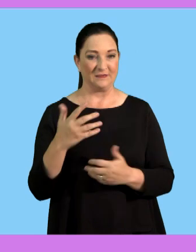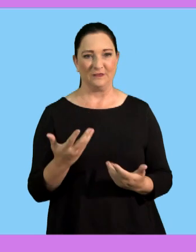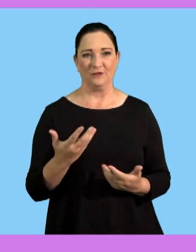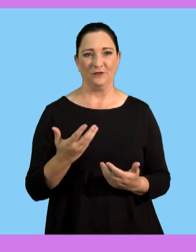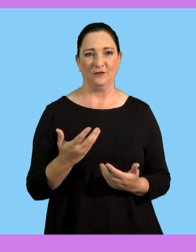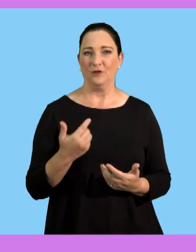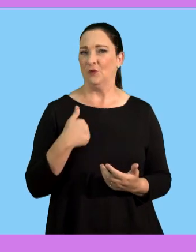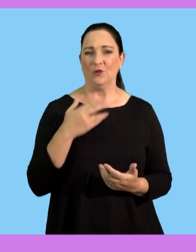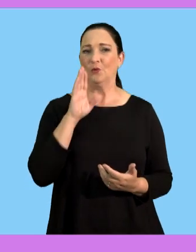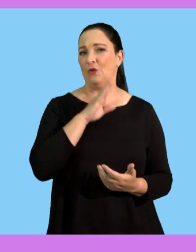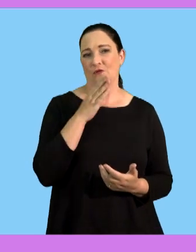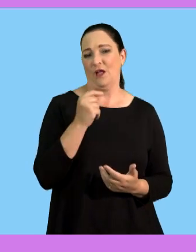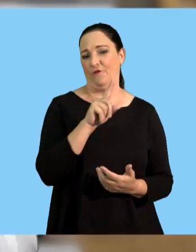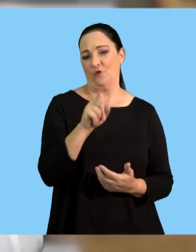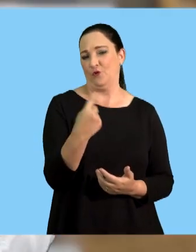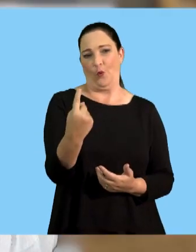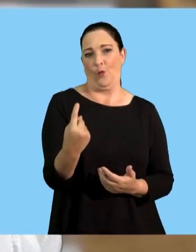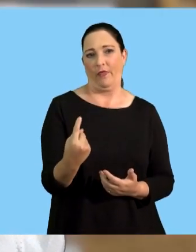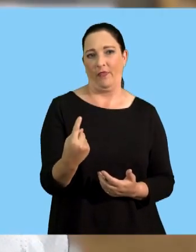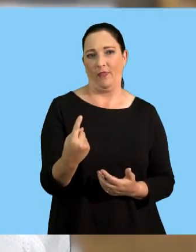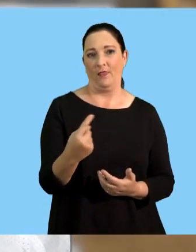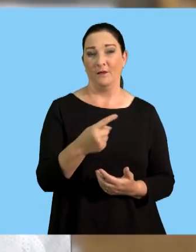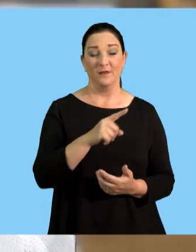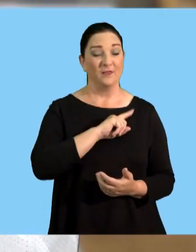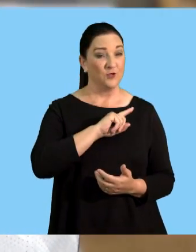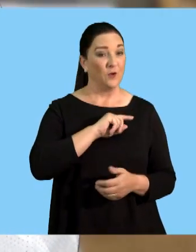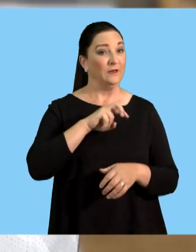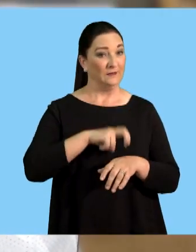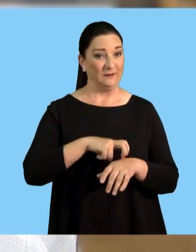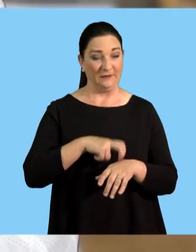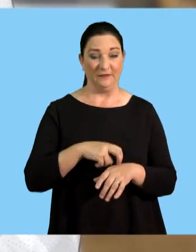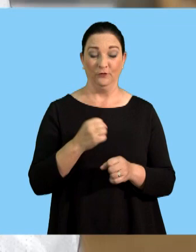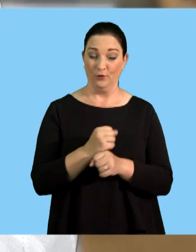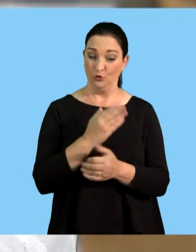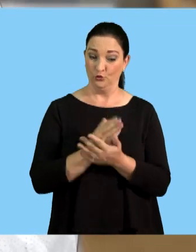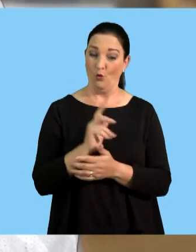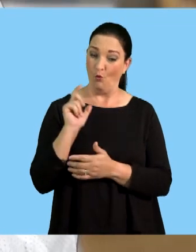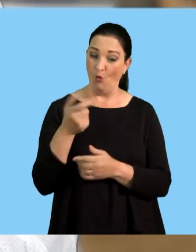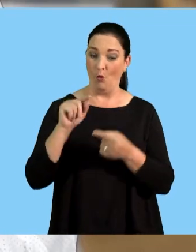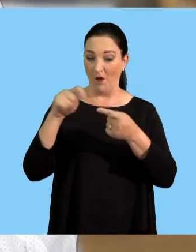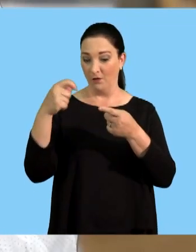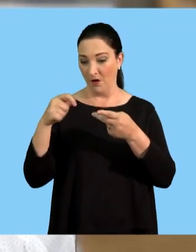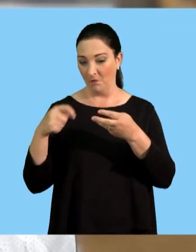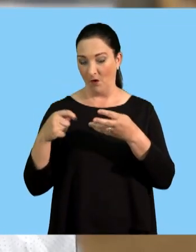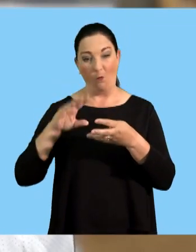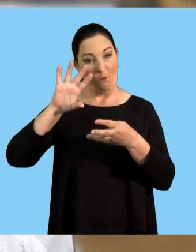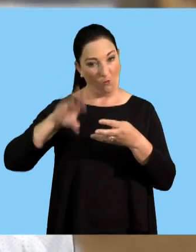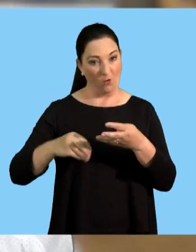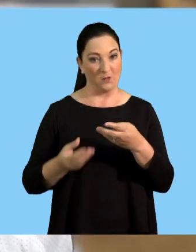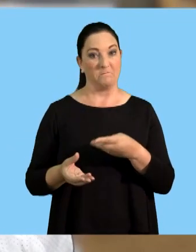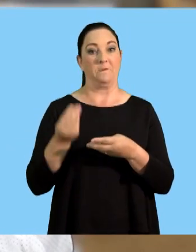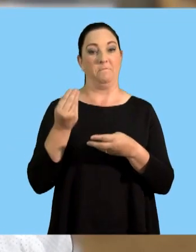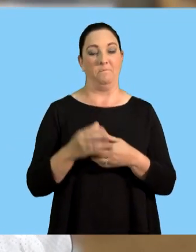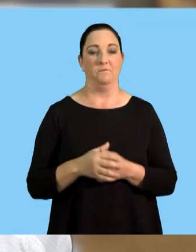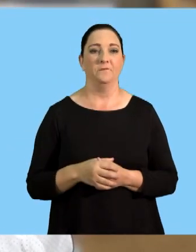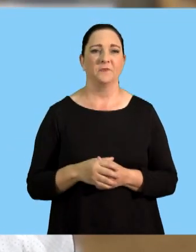any question that counts 1 mark. So you can't afford to throw away easy, simple marks. So let's quickly get familiar